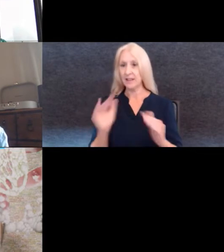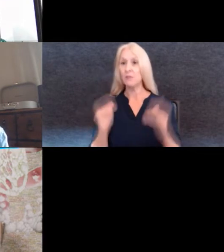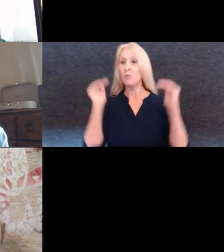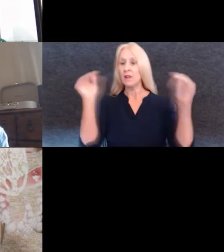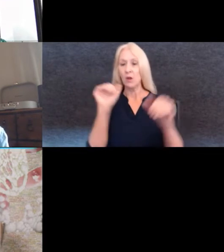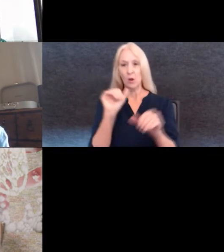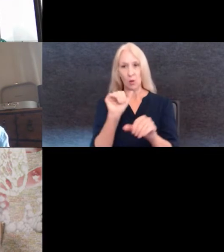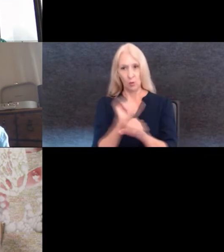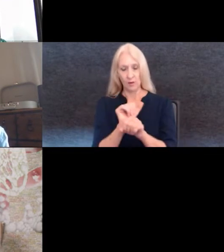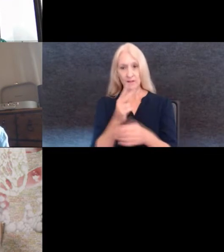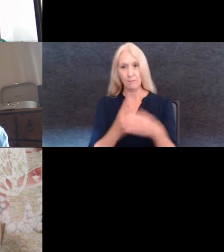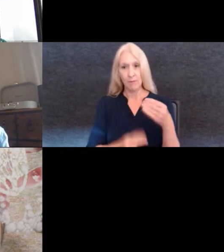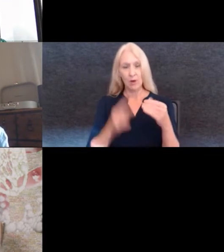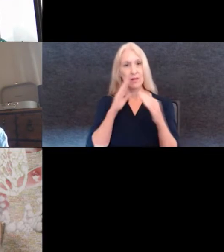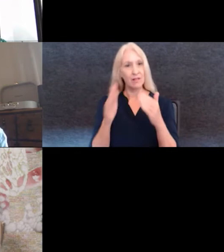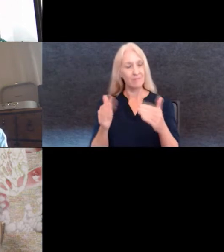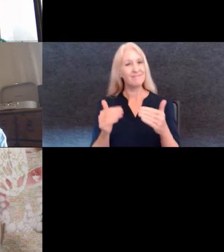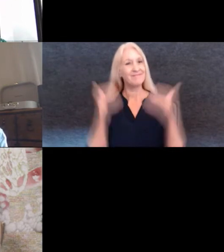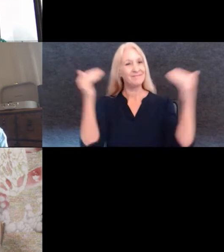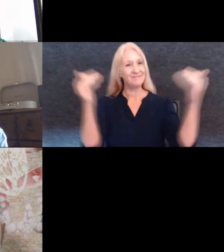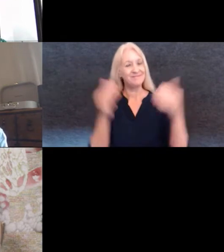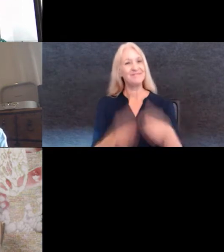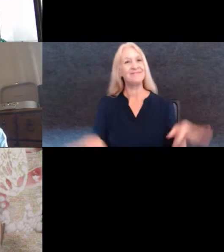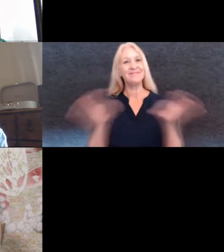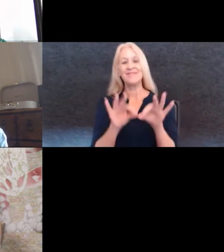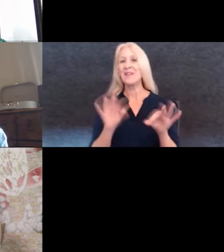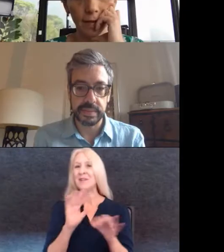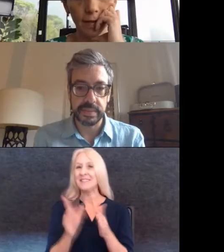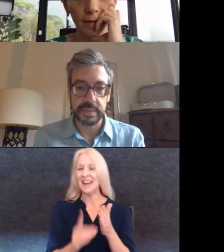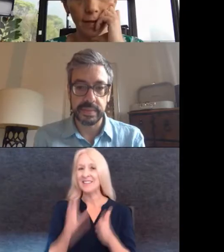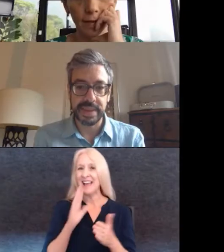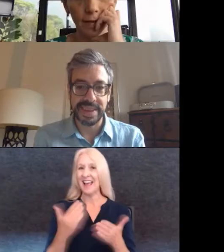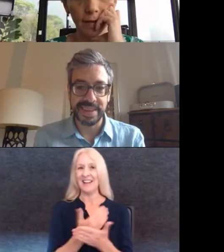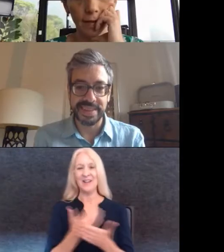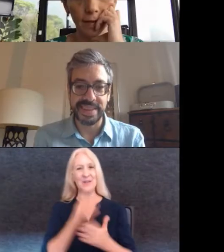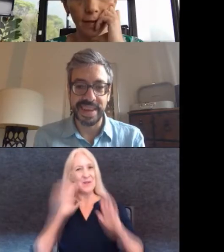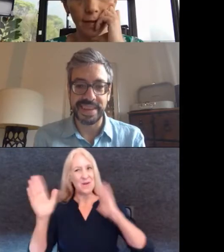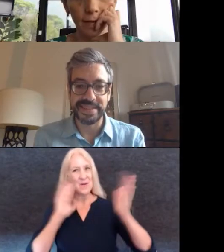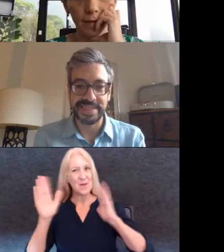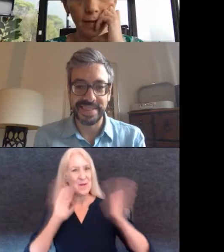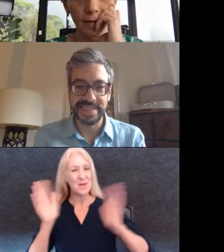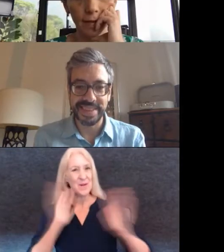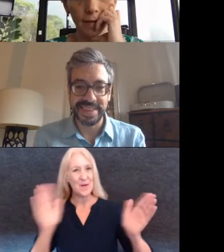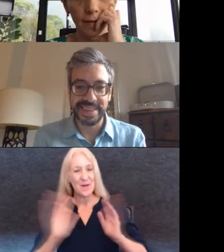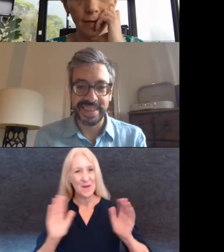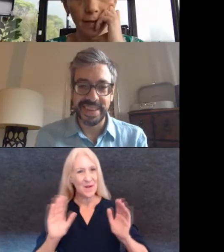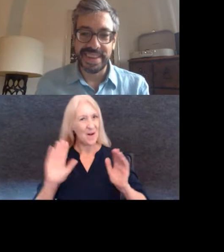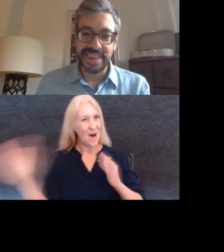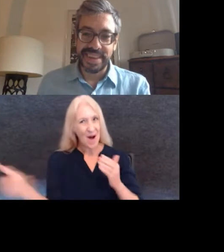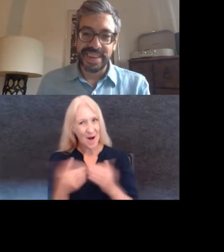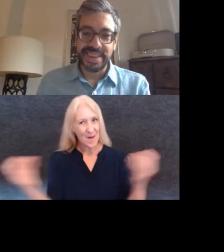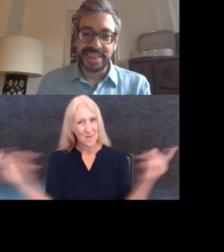design and its rising stars. Cindy, welcome. Thank you, Bernardo. Hola! Is everyone back on?